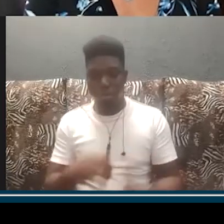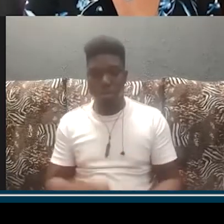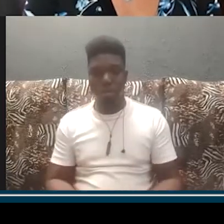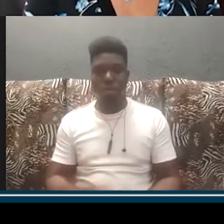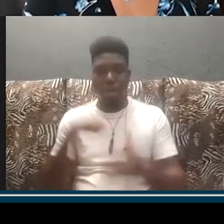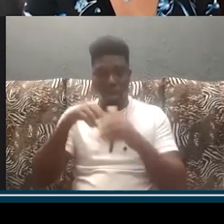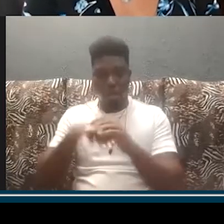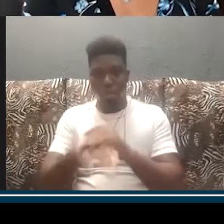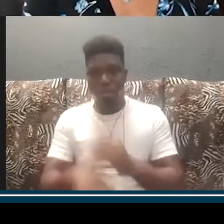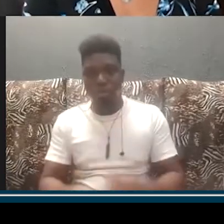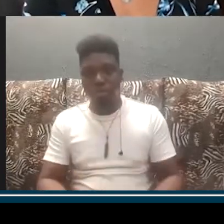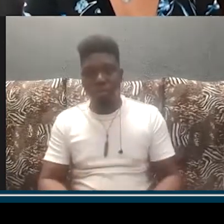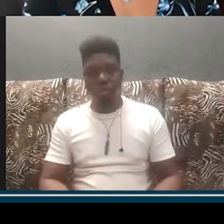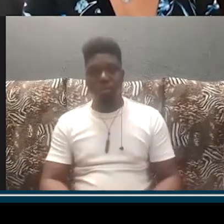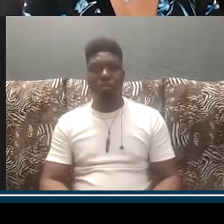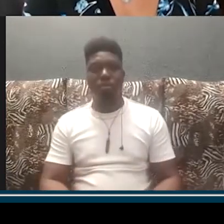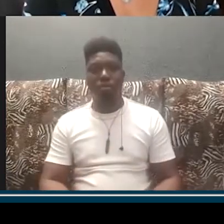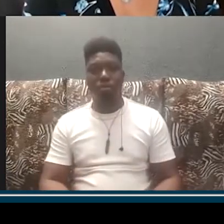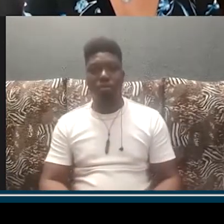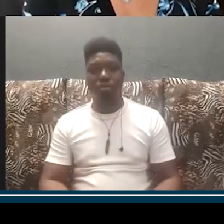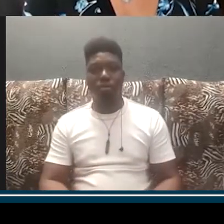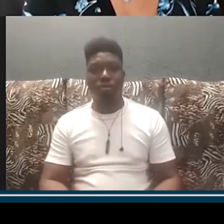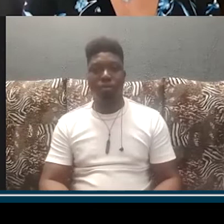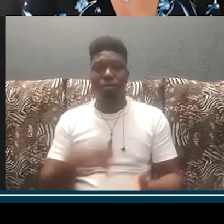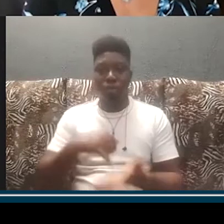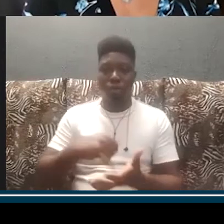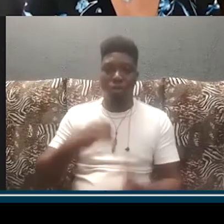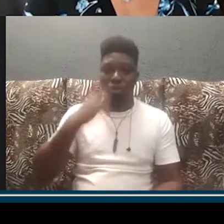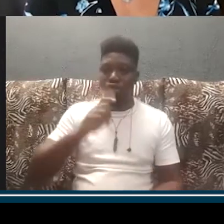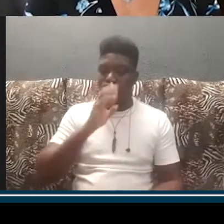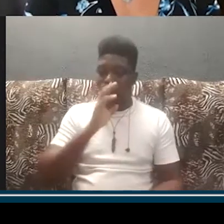your neighborhood. This should be accessible. This should be